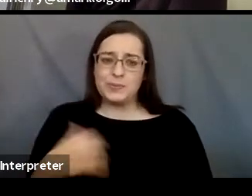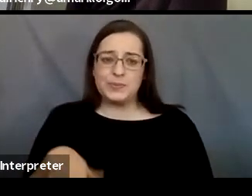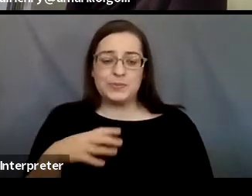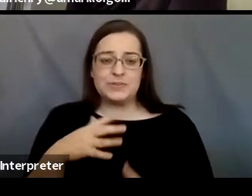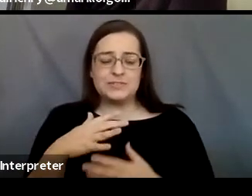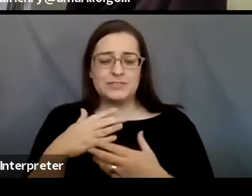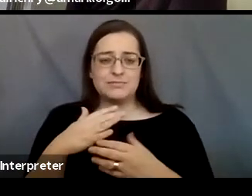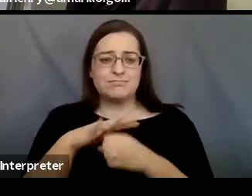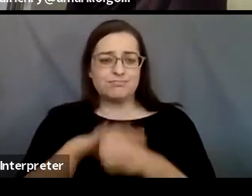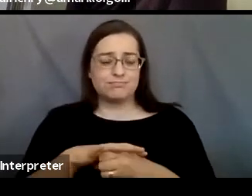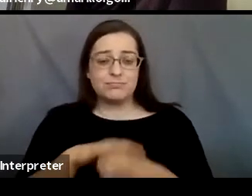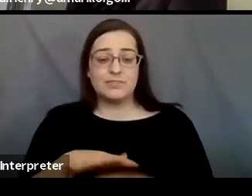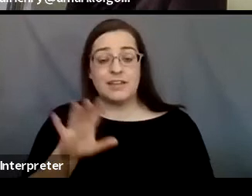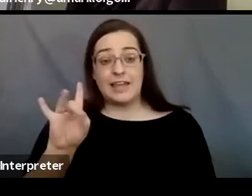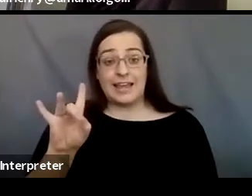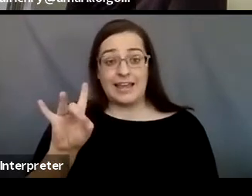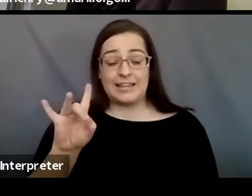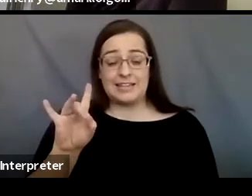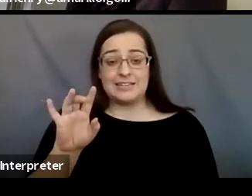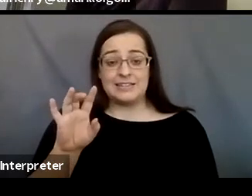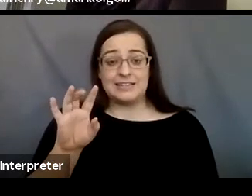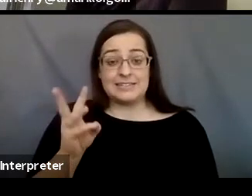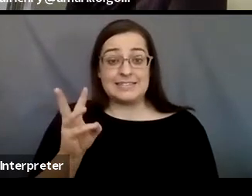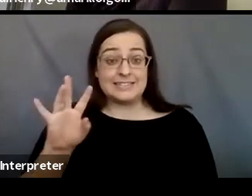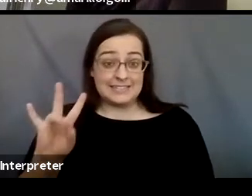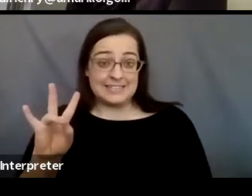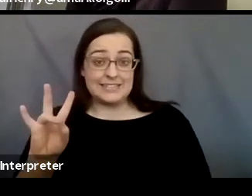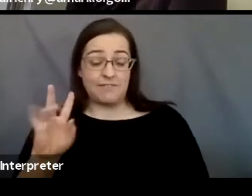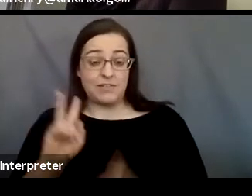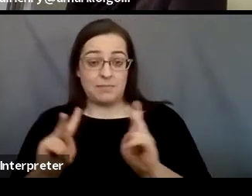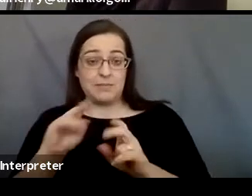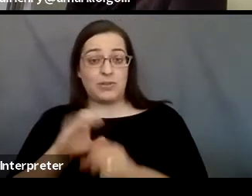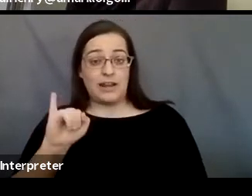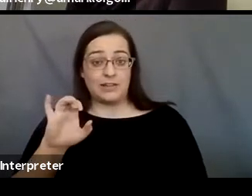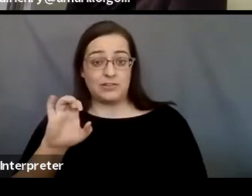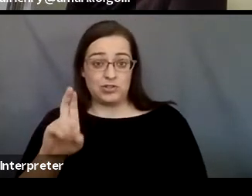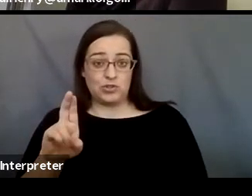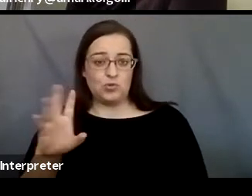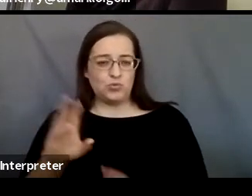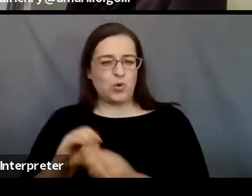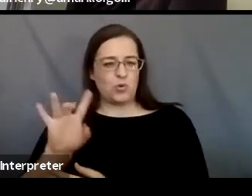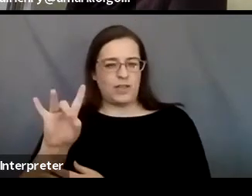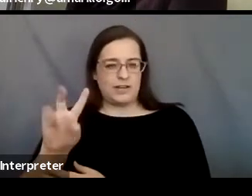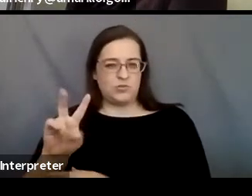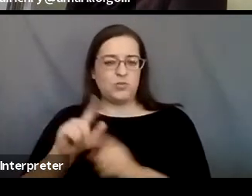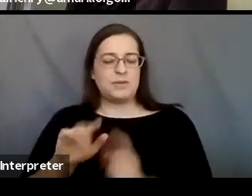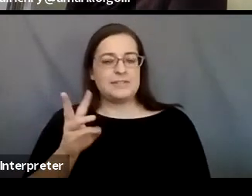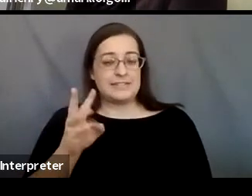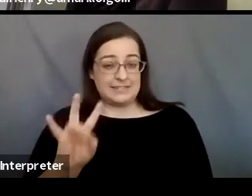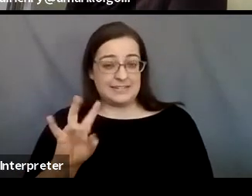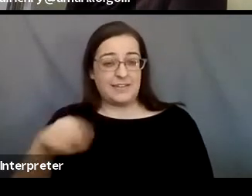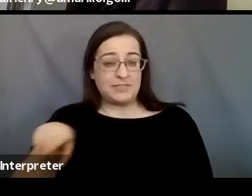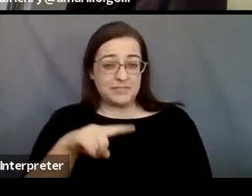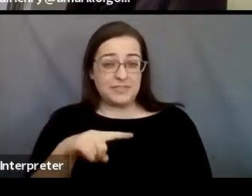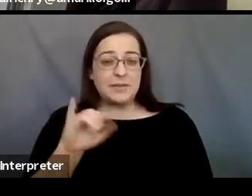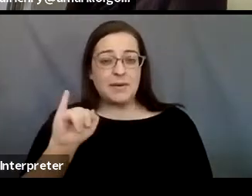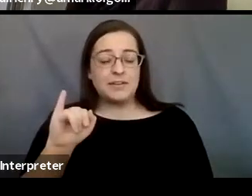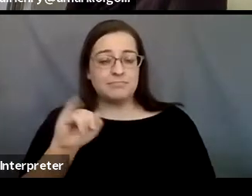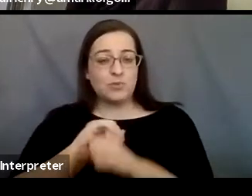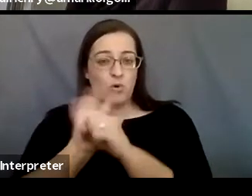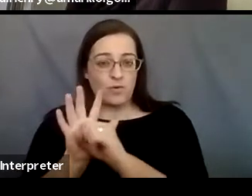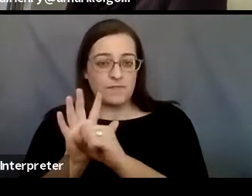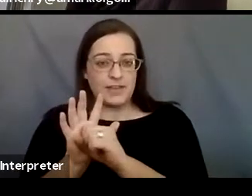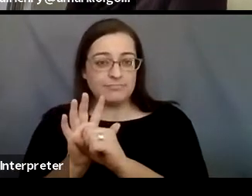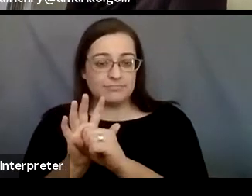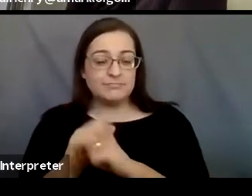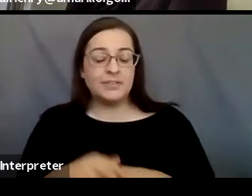those 82 in the intensive care unit are COVID-19 patients. So just to give you an idea. When you look at the numbers that we've